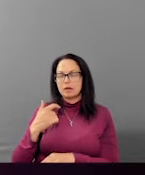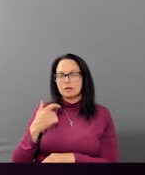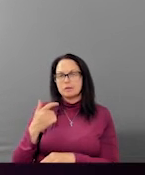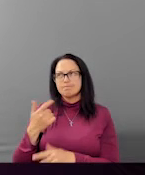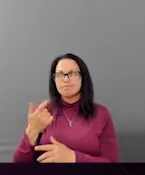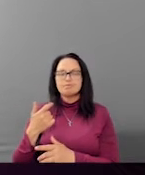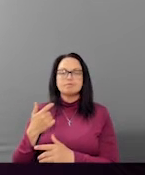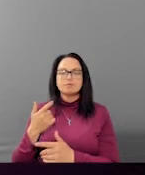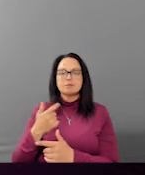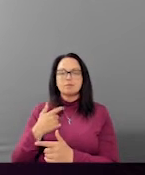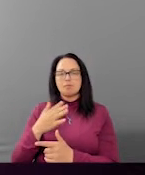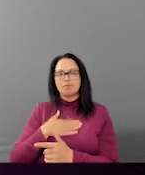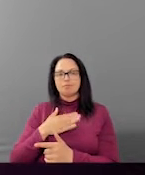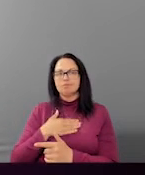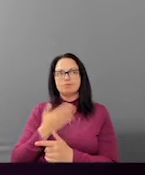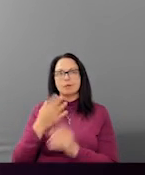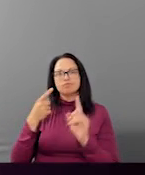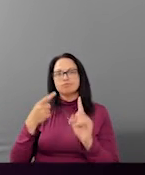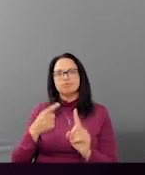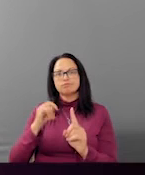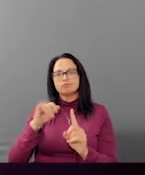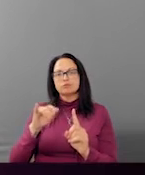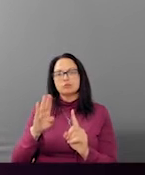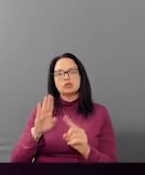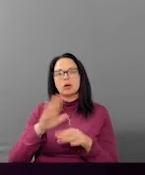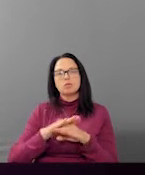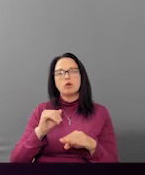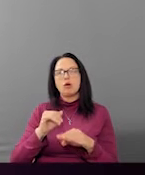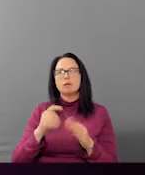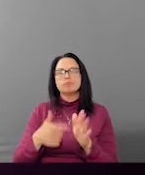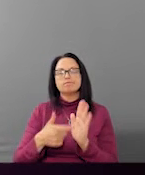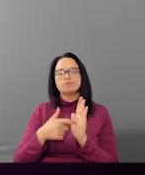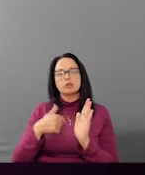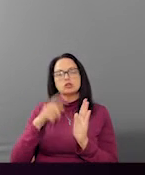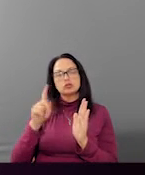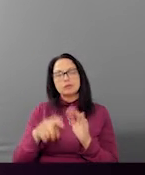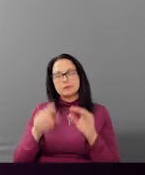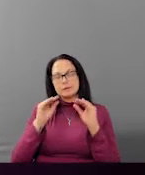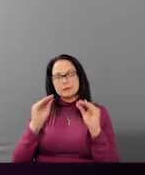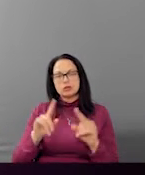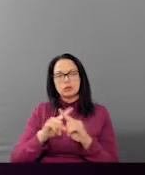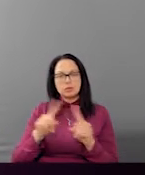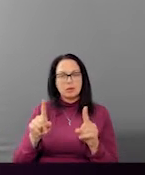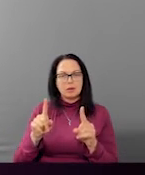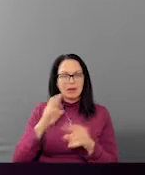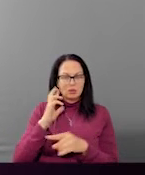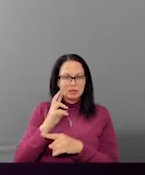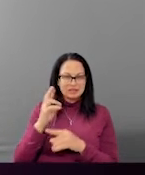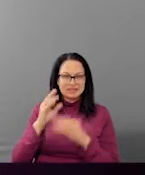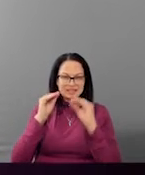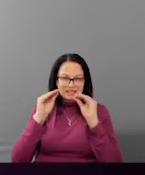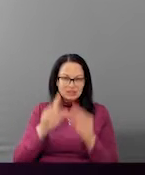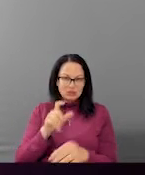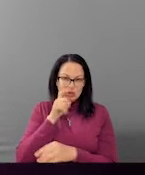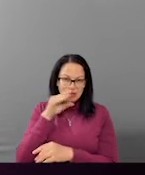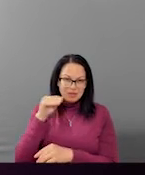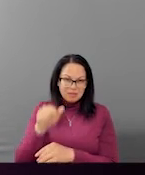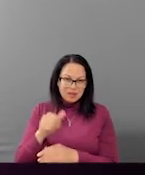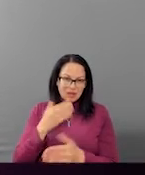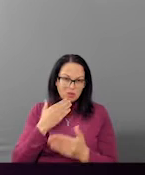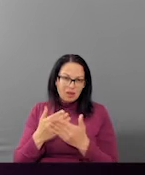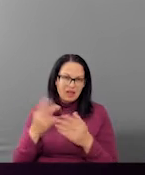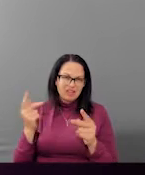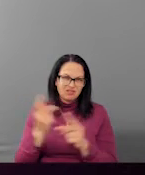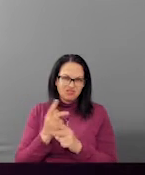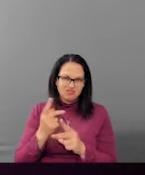I've always loved teaching. I've always felt that it was my path. But when I got old enough to realize that teachers don't really get paid well, I had to